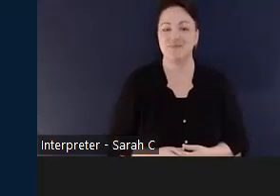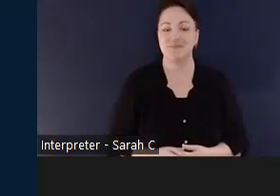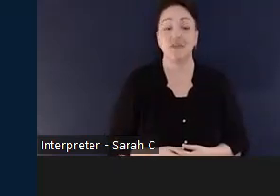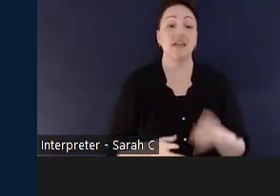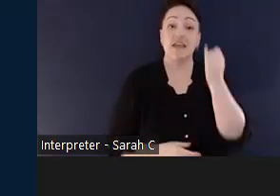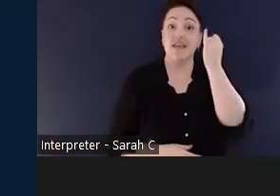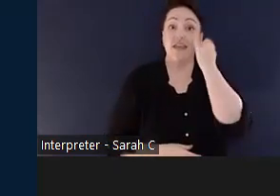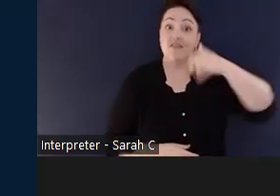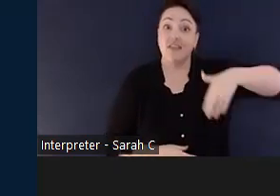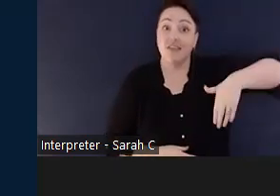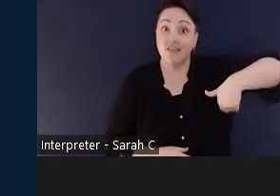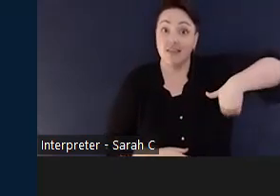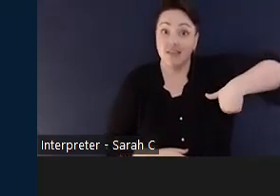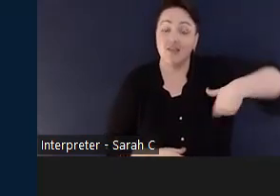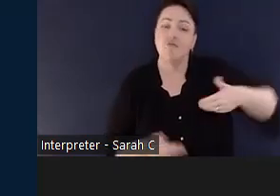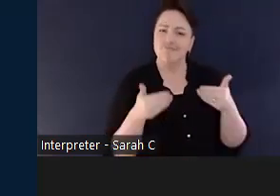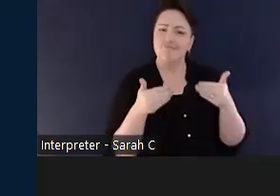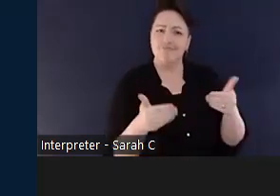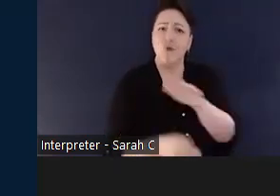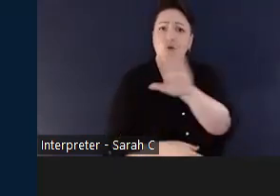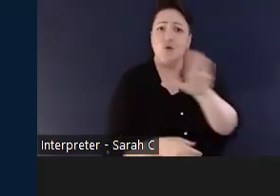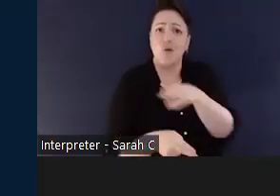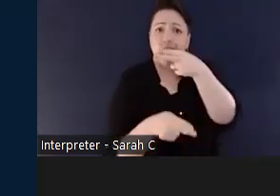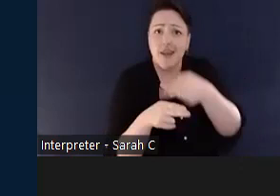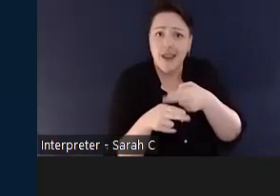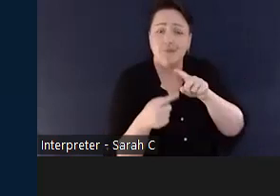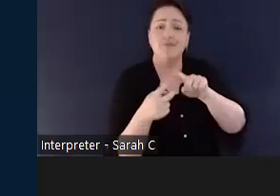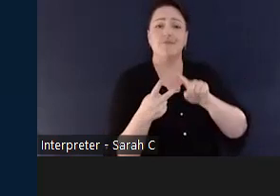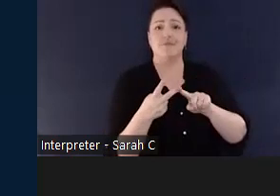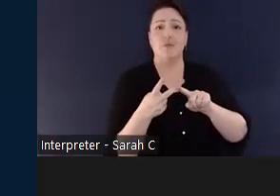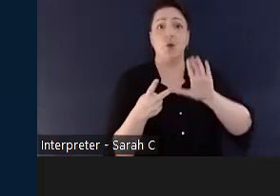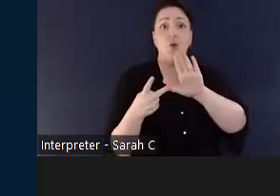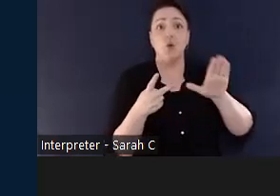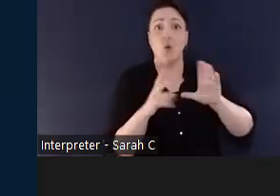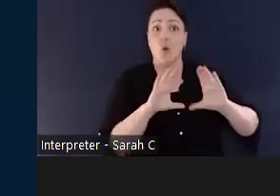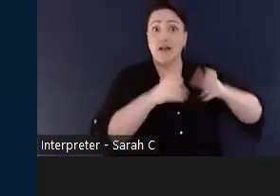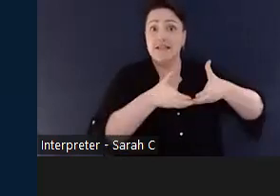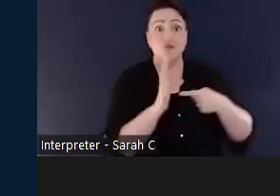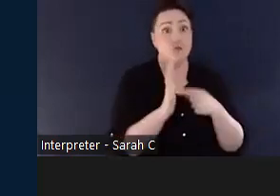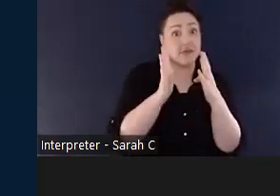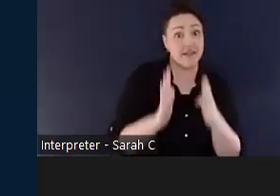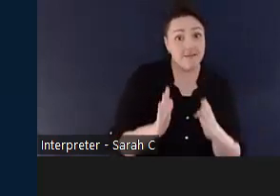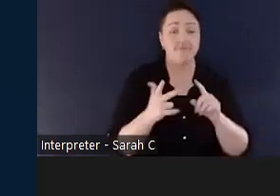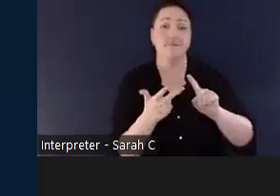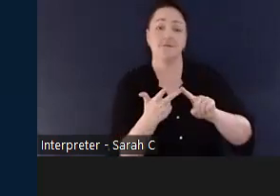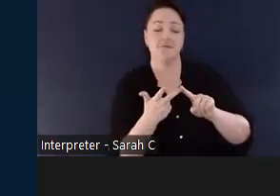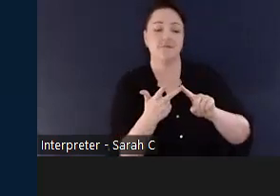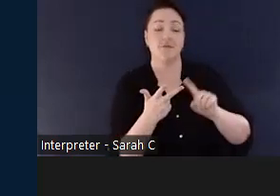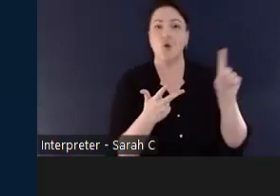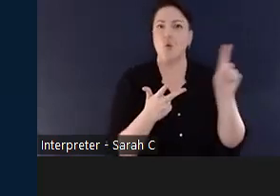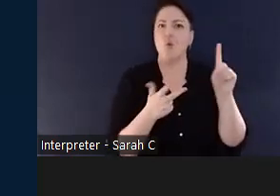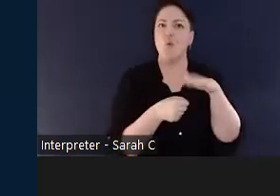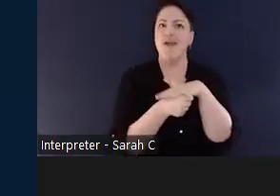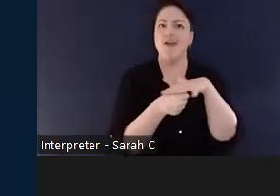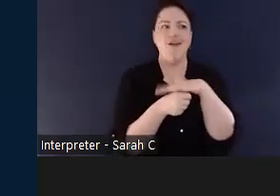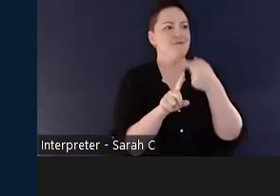you to type your name into the chat, your organization you're affiliated with, if you have one, and also where you're joining us